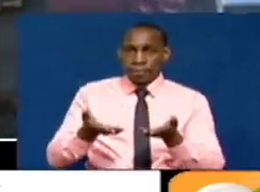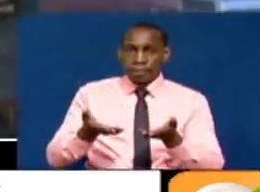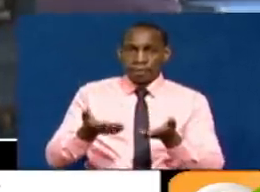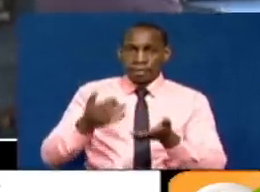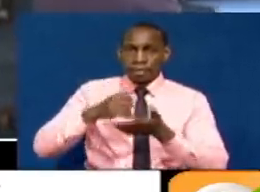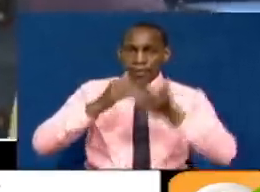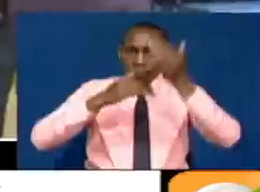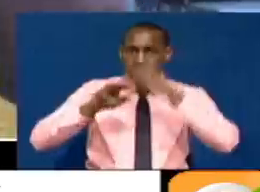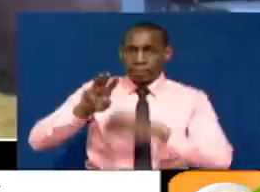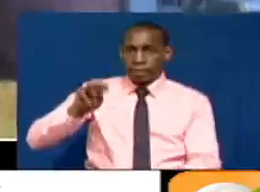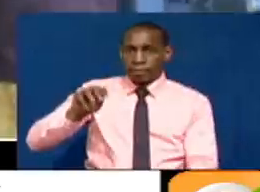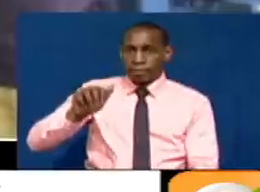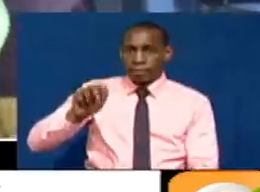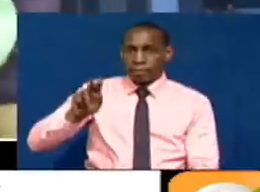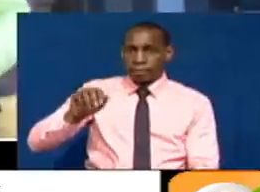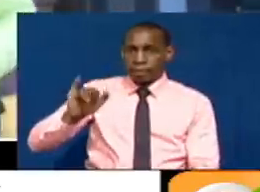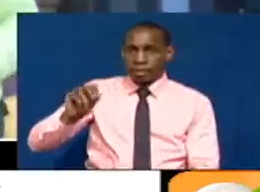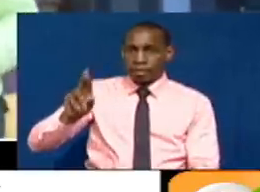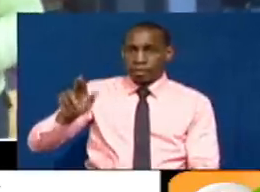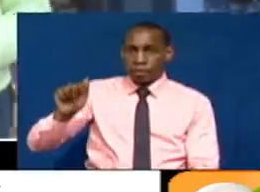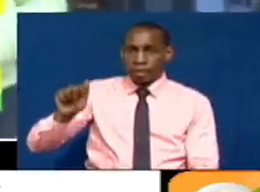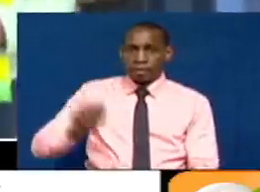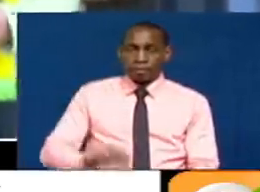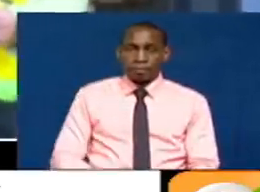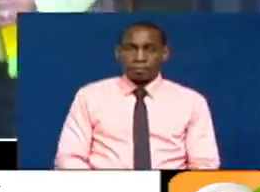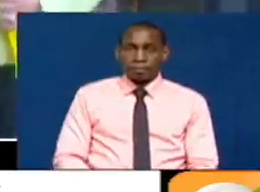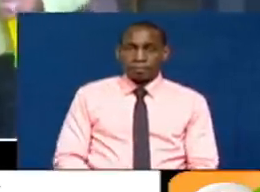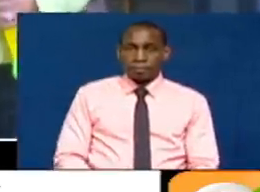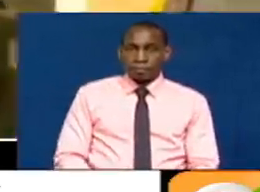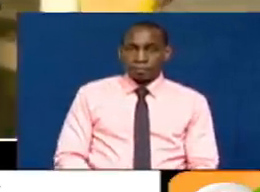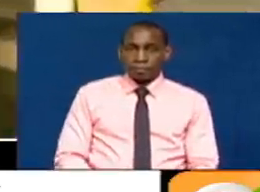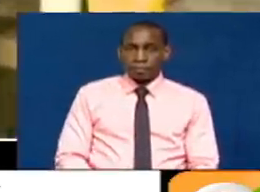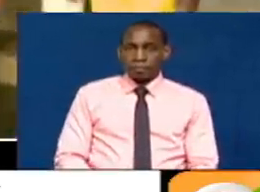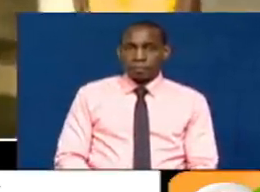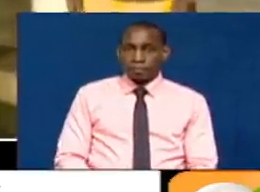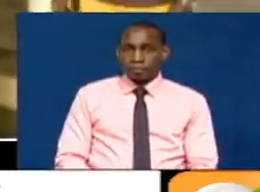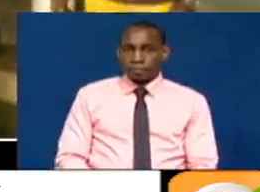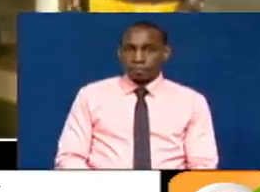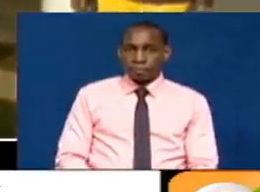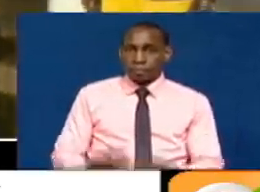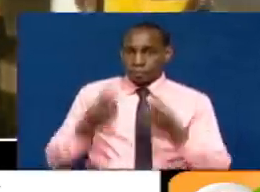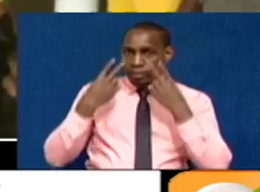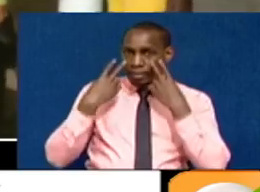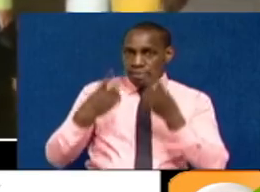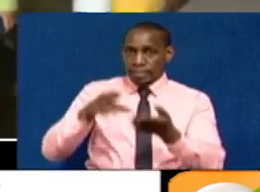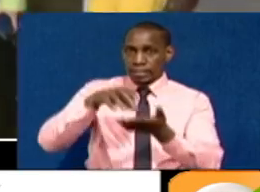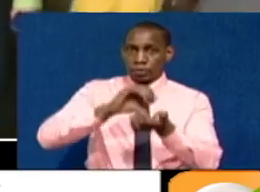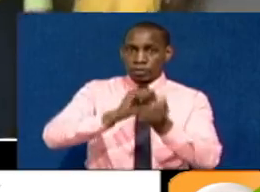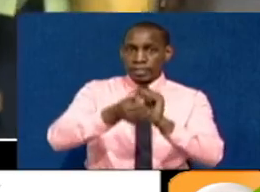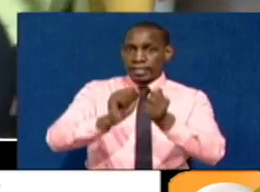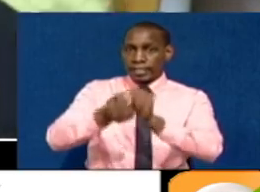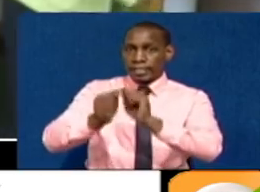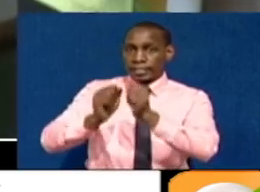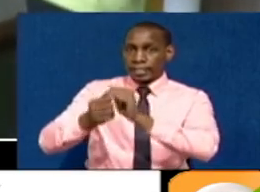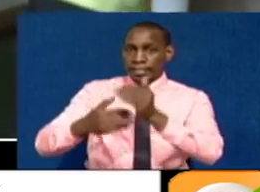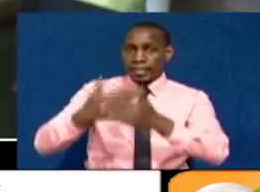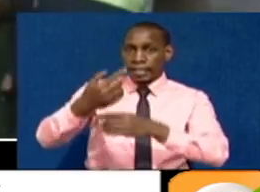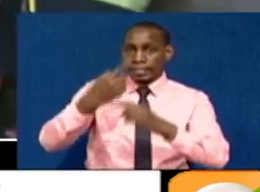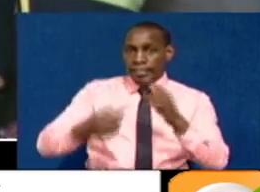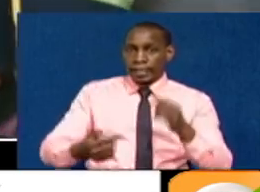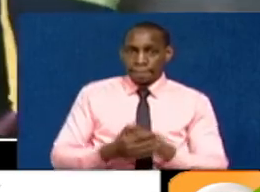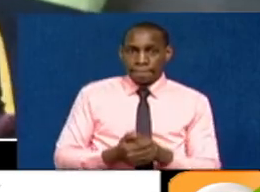Manyora, Professor Manyora and Kagwanja, and also weighed in on what they see as a scene that will change come next